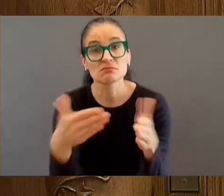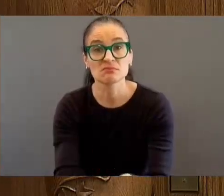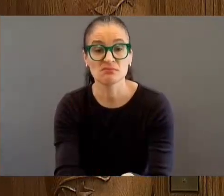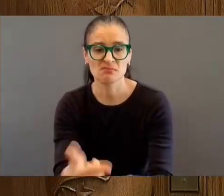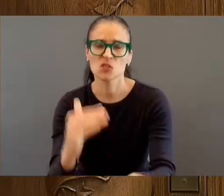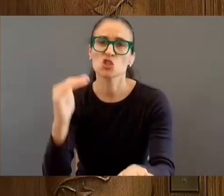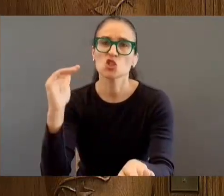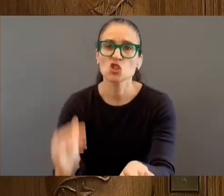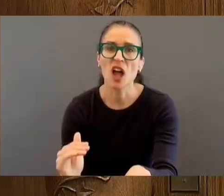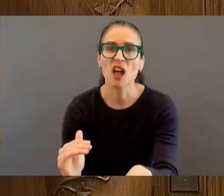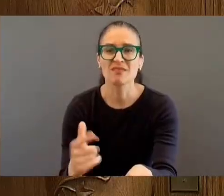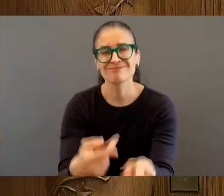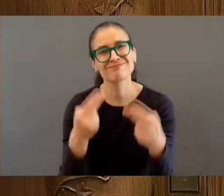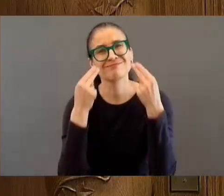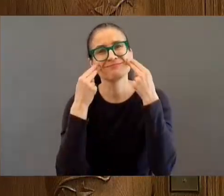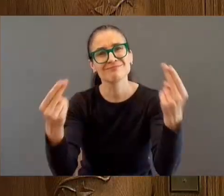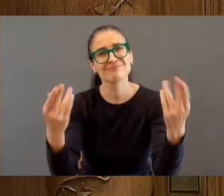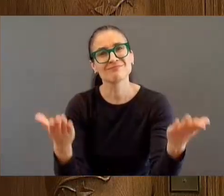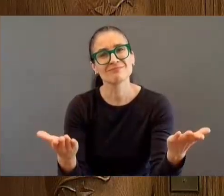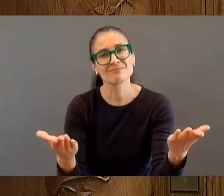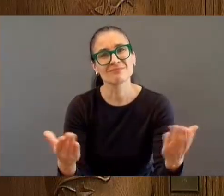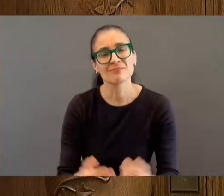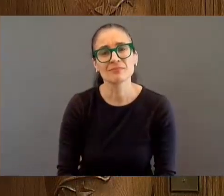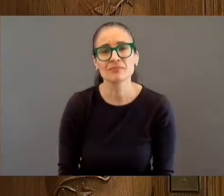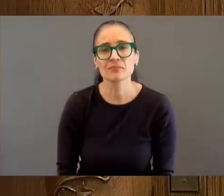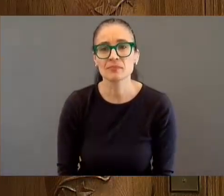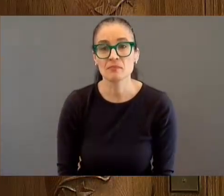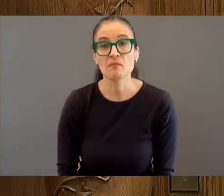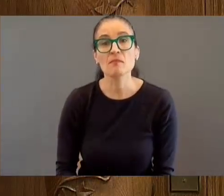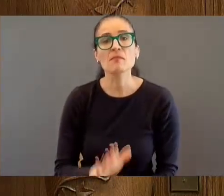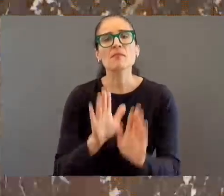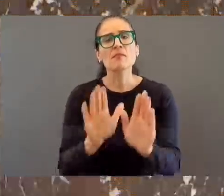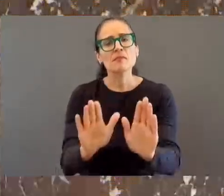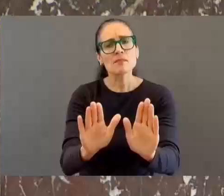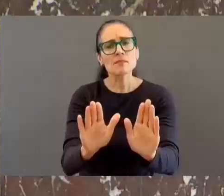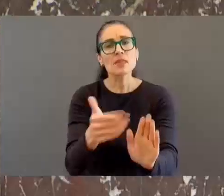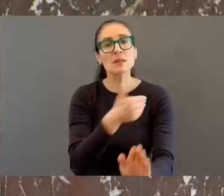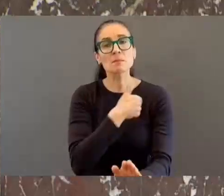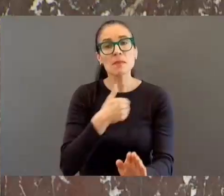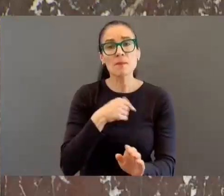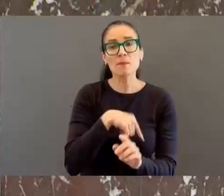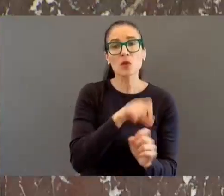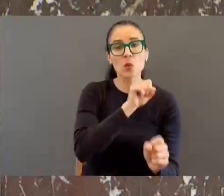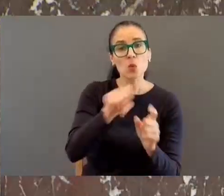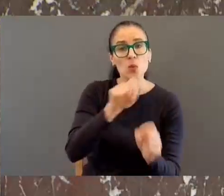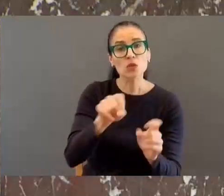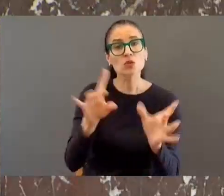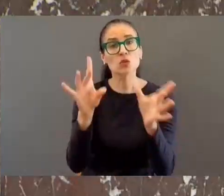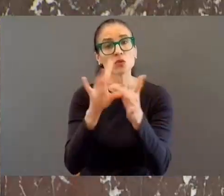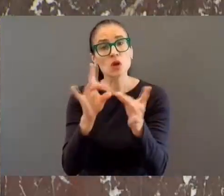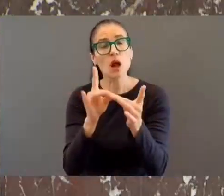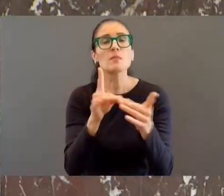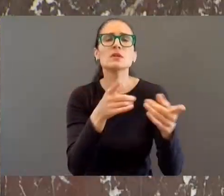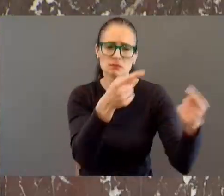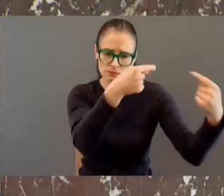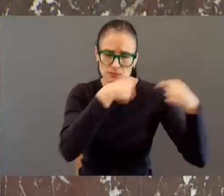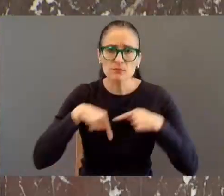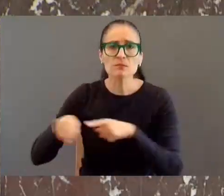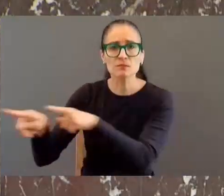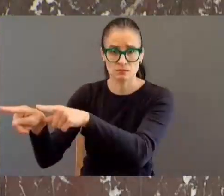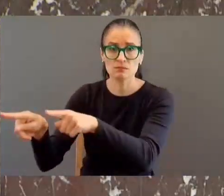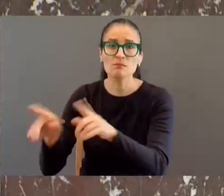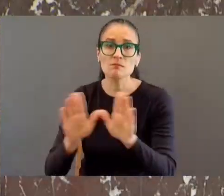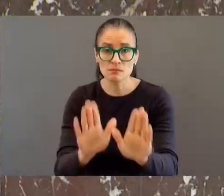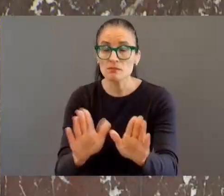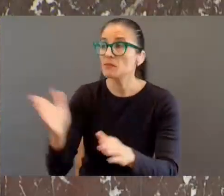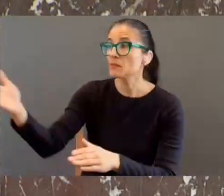Members, all questions and comments through the chair, please. Minister. Thank you so much, Honourable Speaker. And of course, this has been a topic that we have discussed